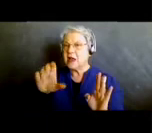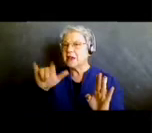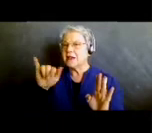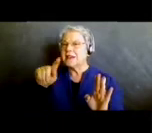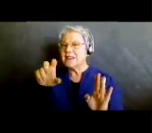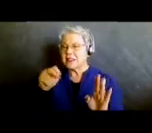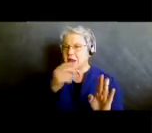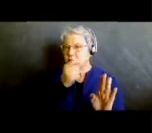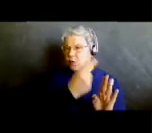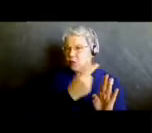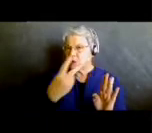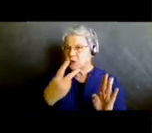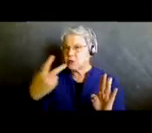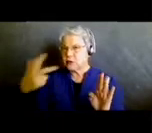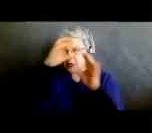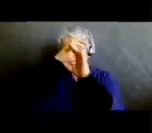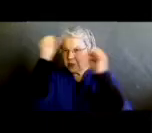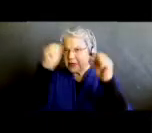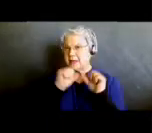administration.